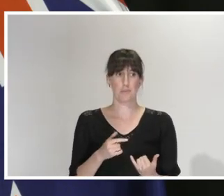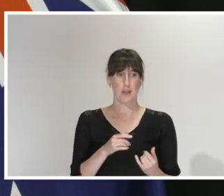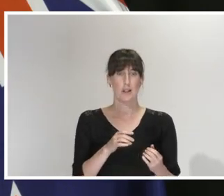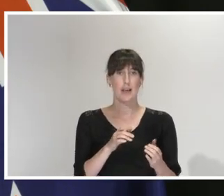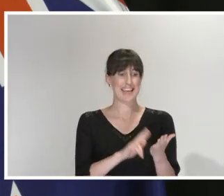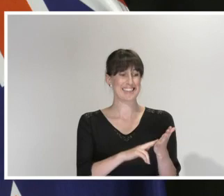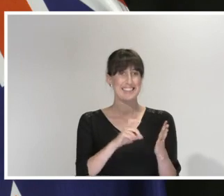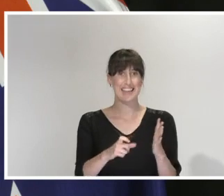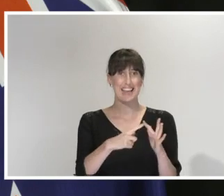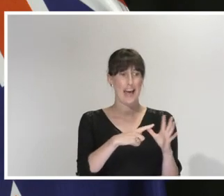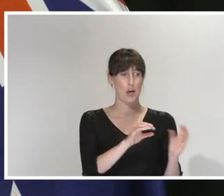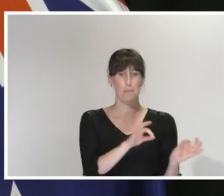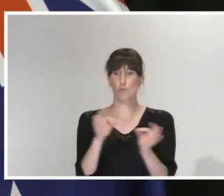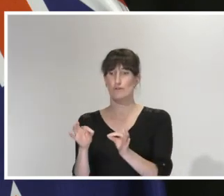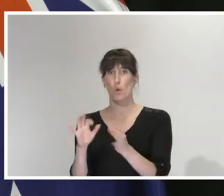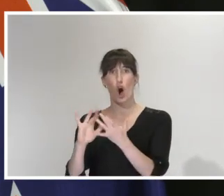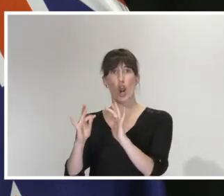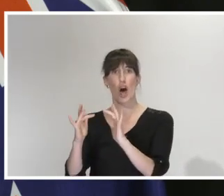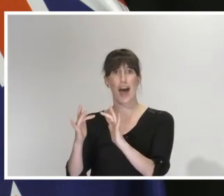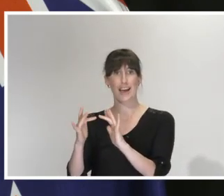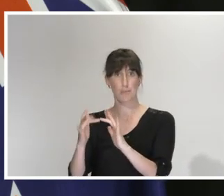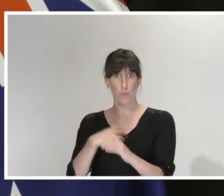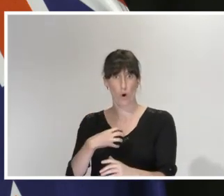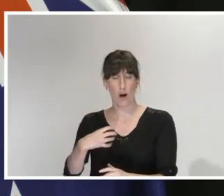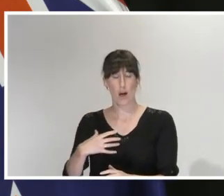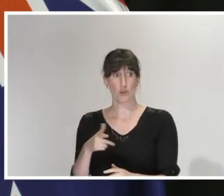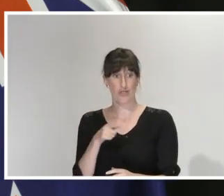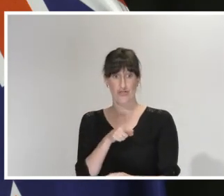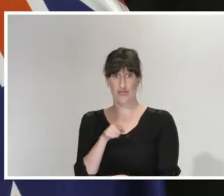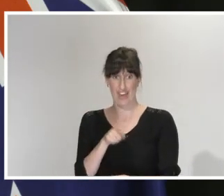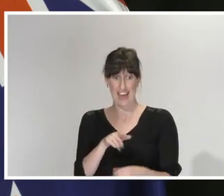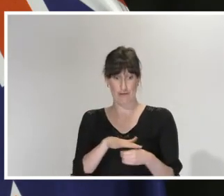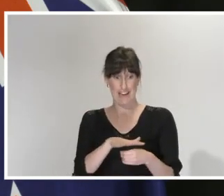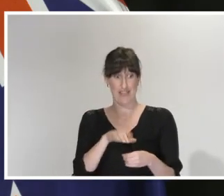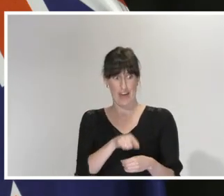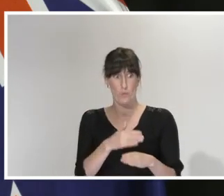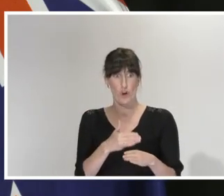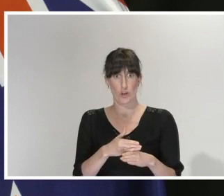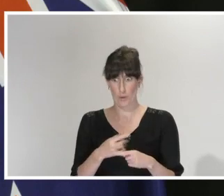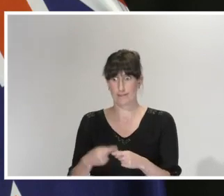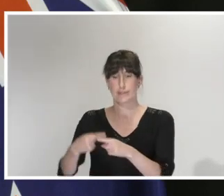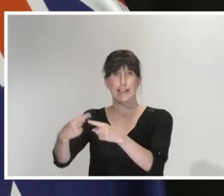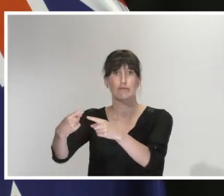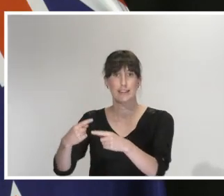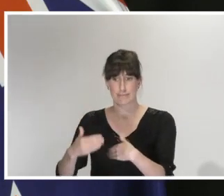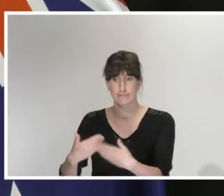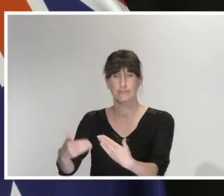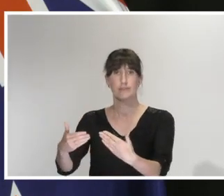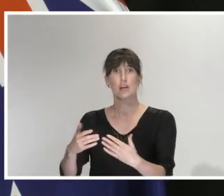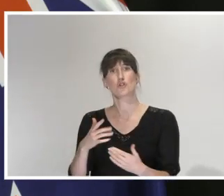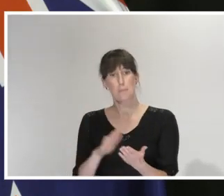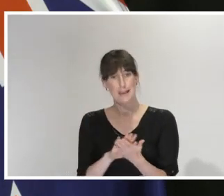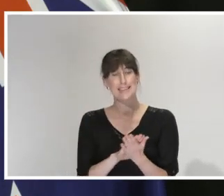is one of the things that we've been working towards. If anything, we're accelerating the work in that area so that students can access the NCEA assessments and so